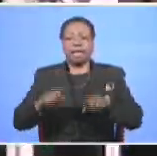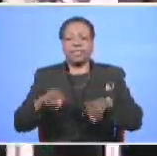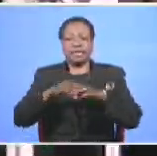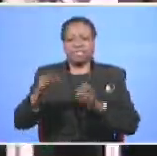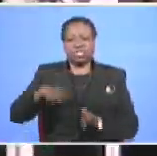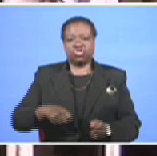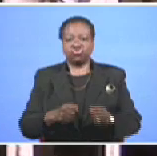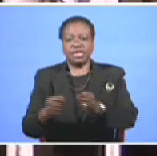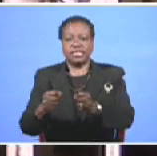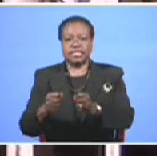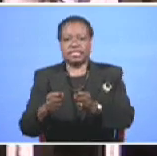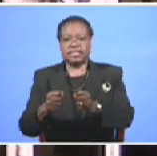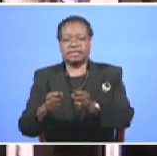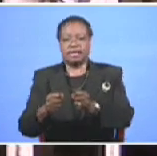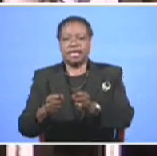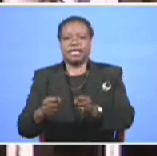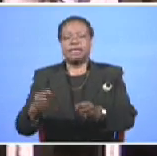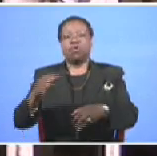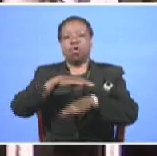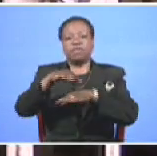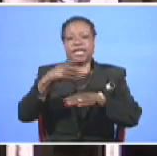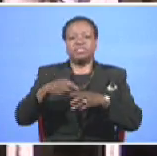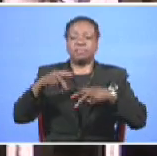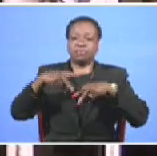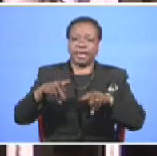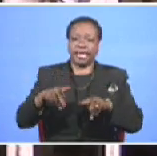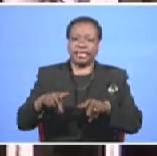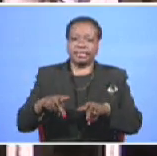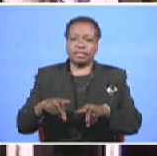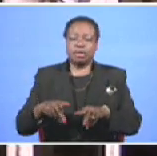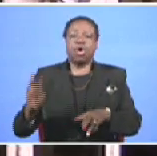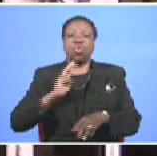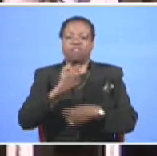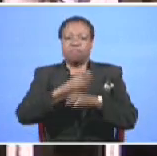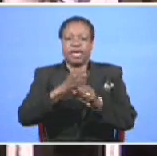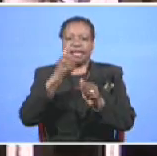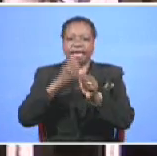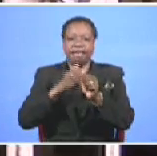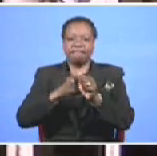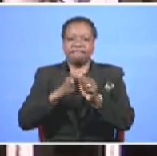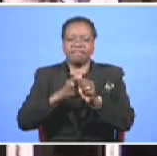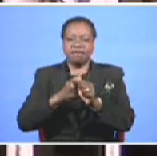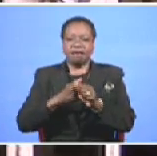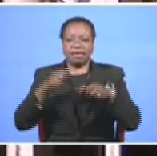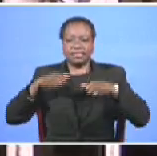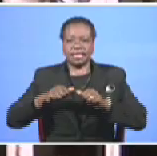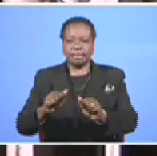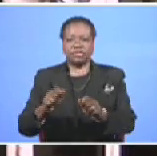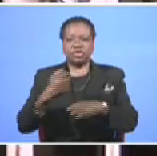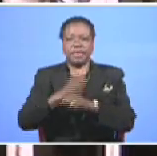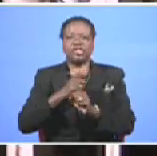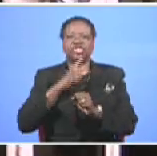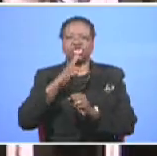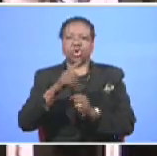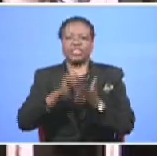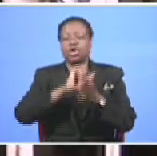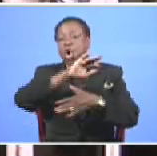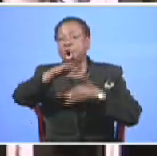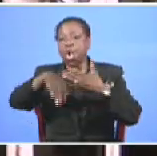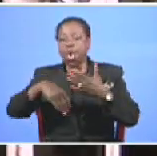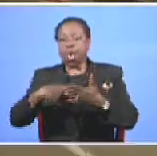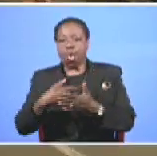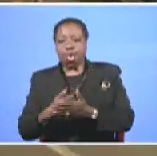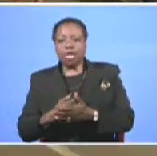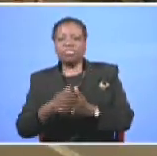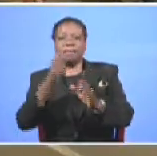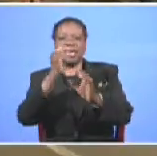parades. And so it was unfortunate, but we have made every attempt now to make sure that all the containers that come into the